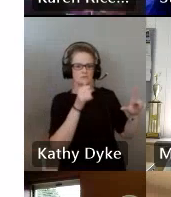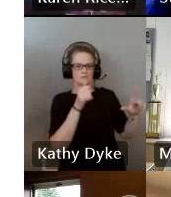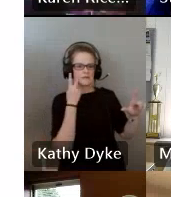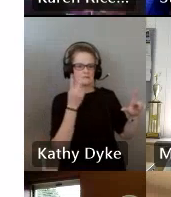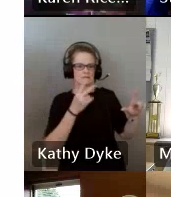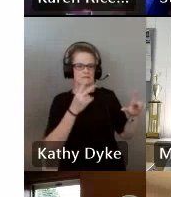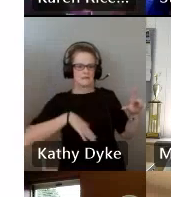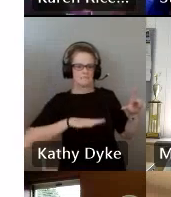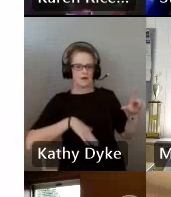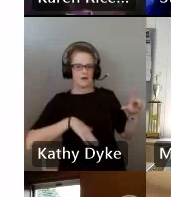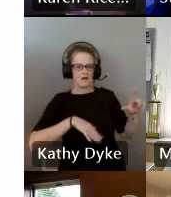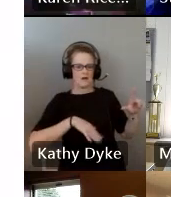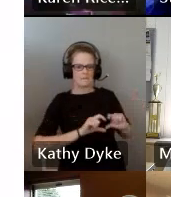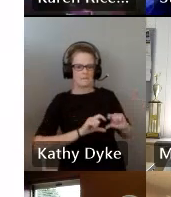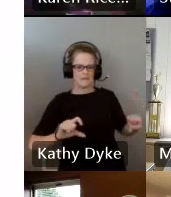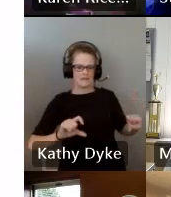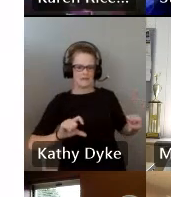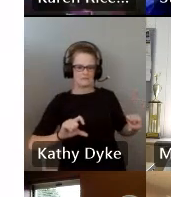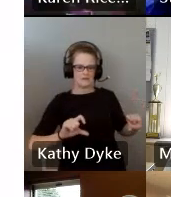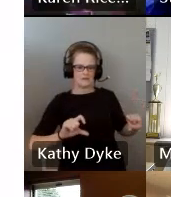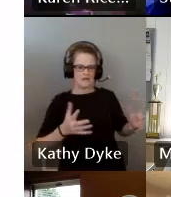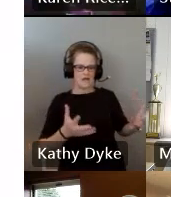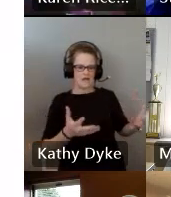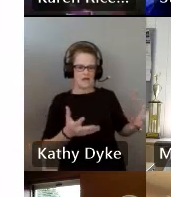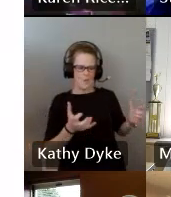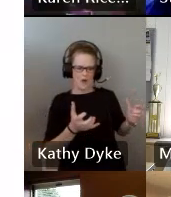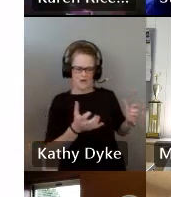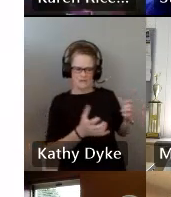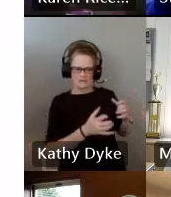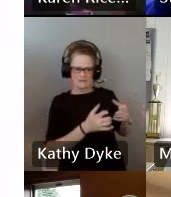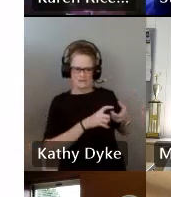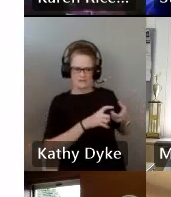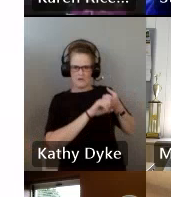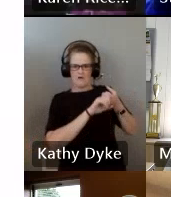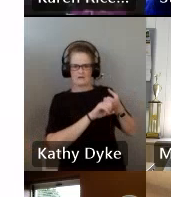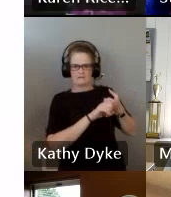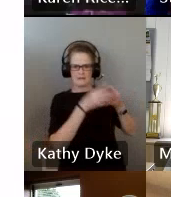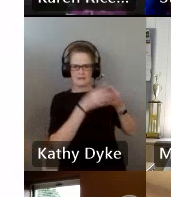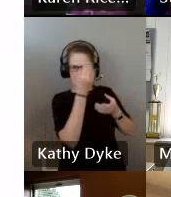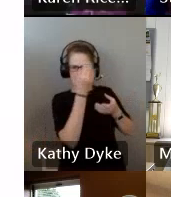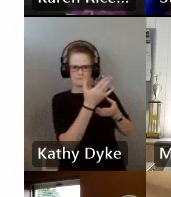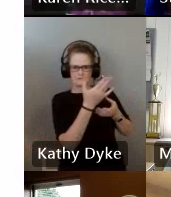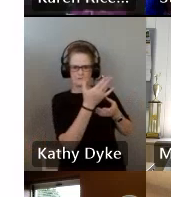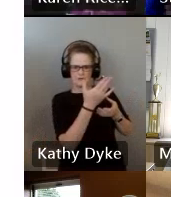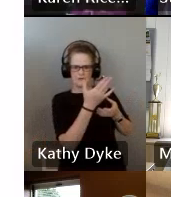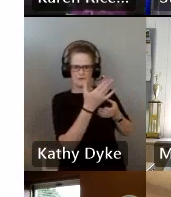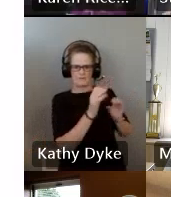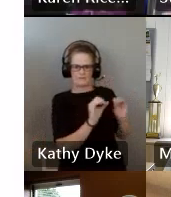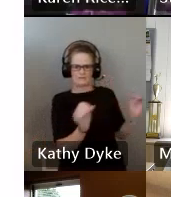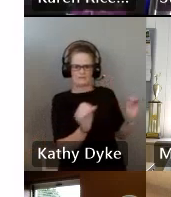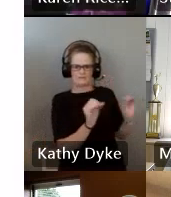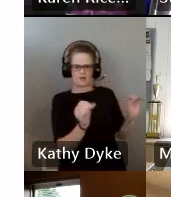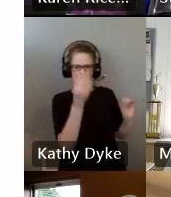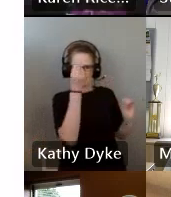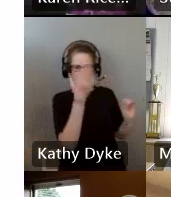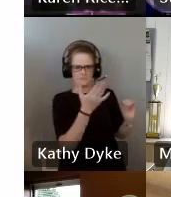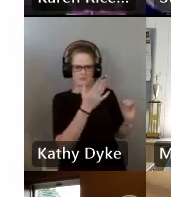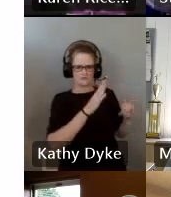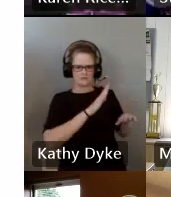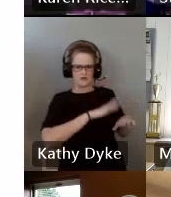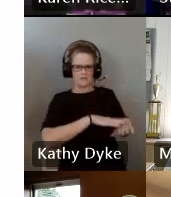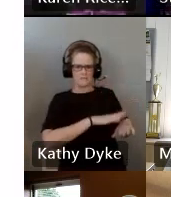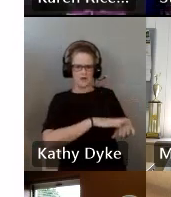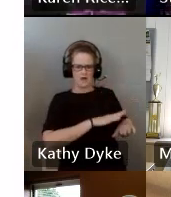bottom banner. And I just wanted to pause and let people know that there is no information on the bottom